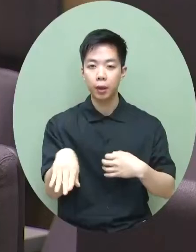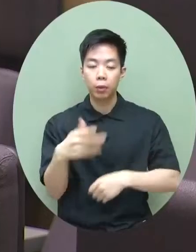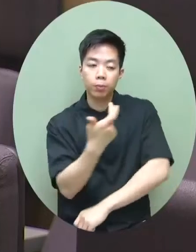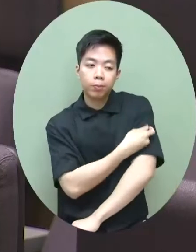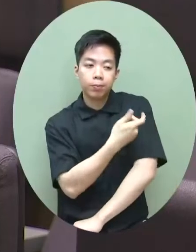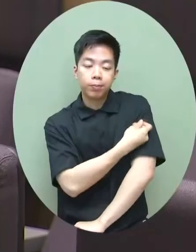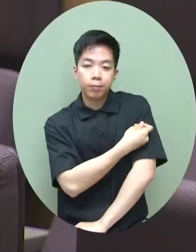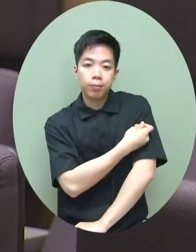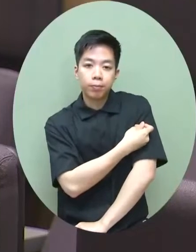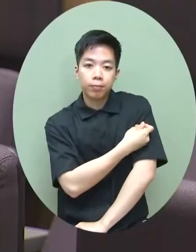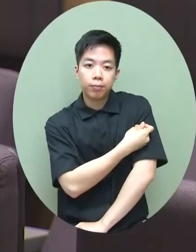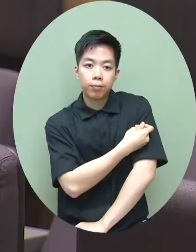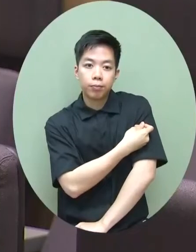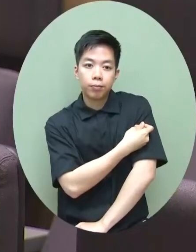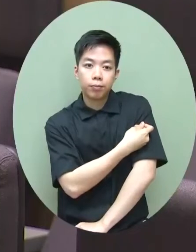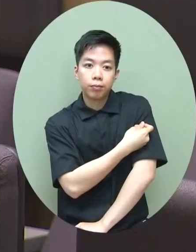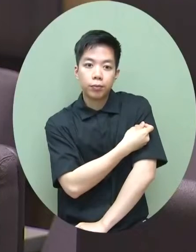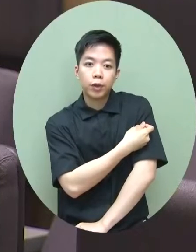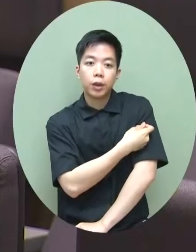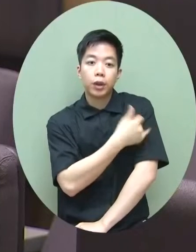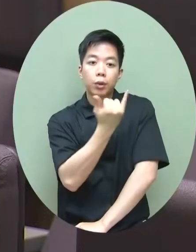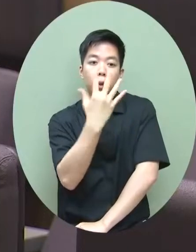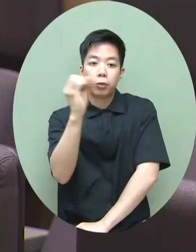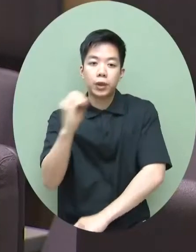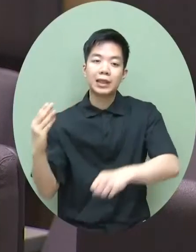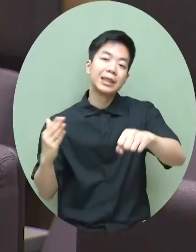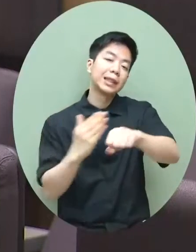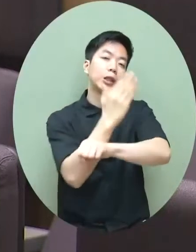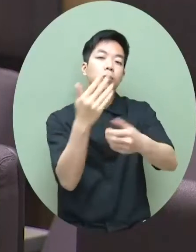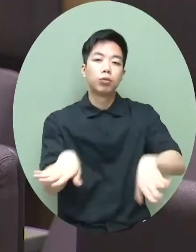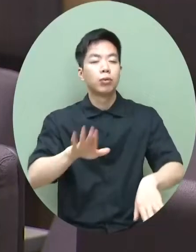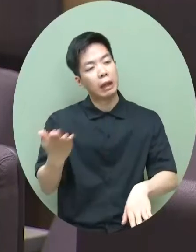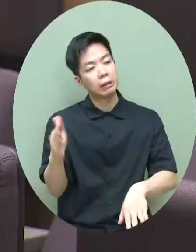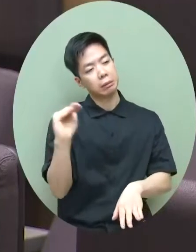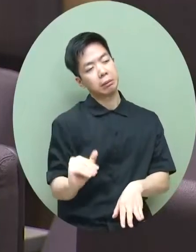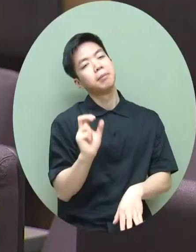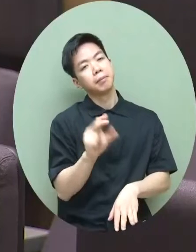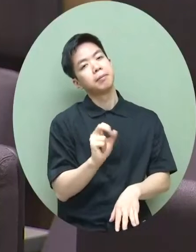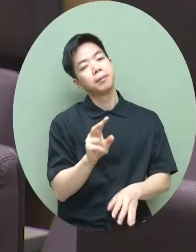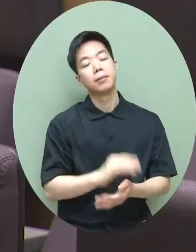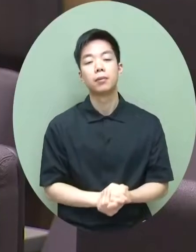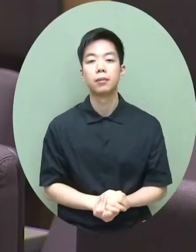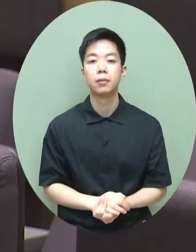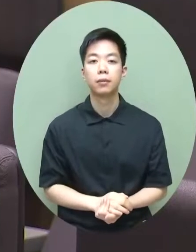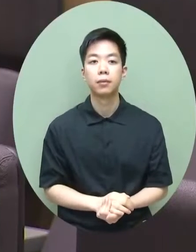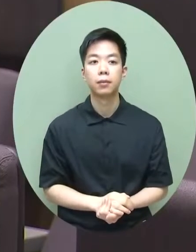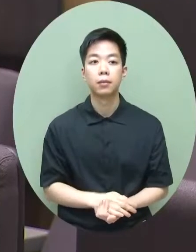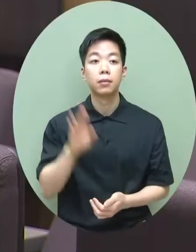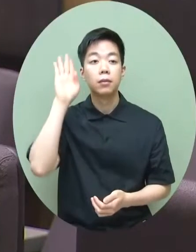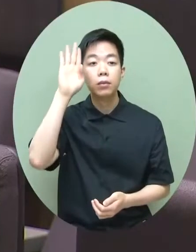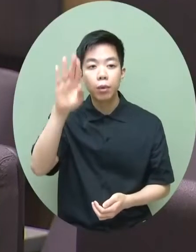exceeded 65%, but that's not an ideal percentage. So children could be a high-risk group should